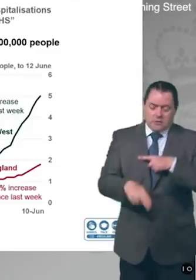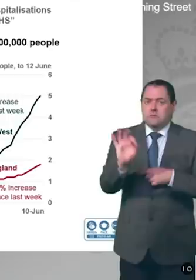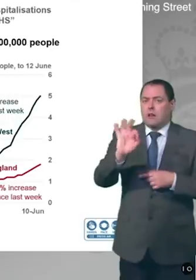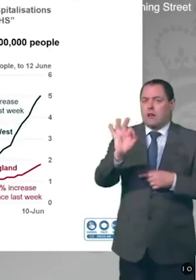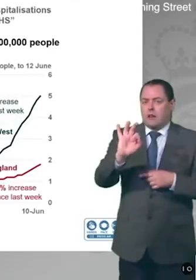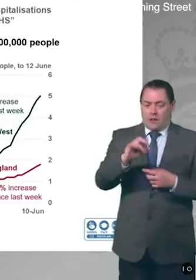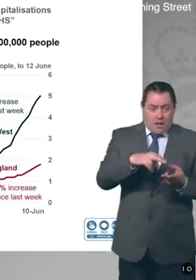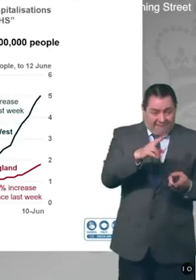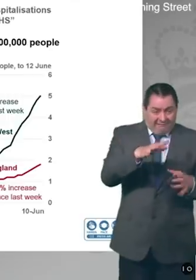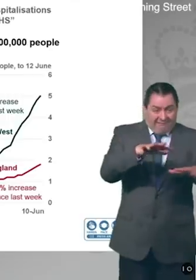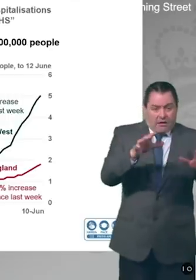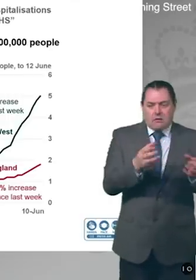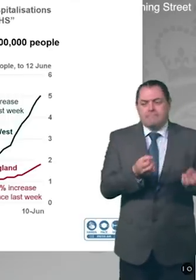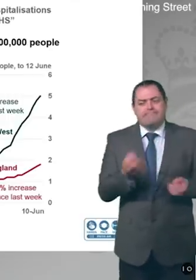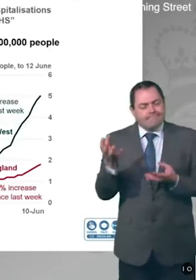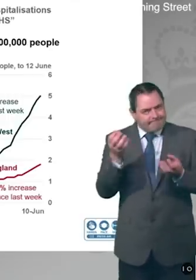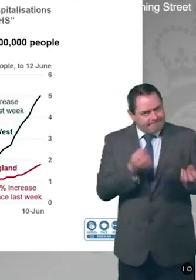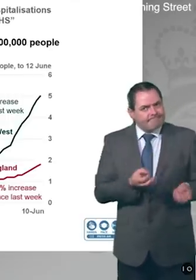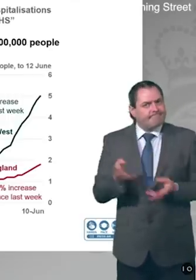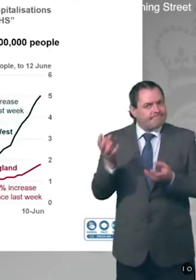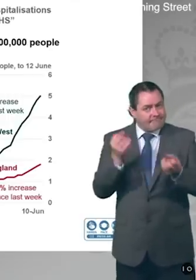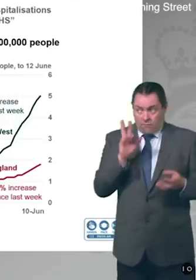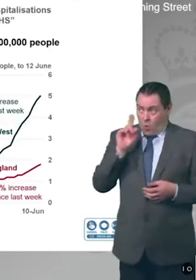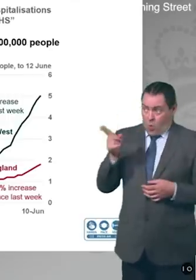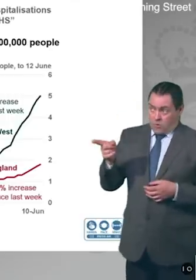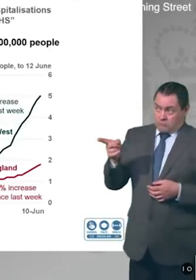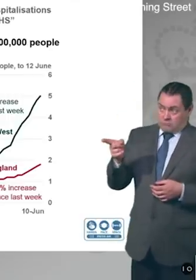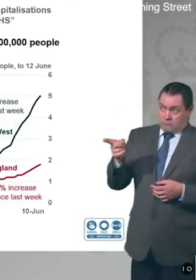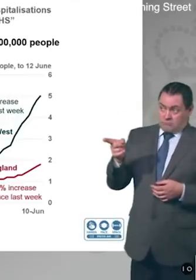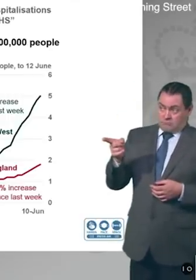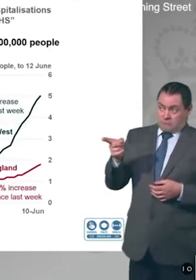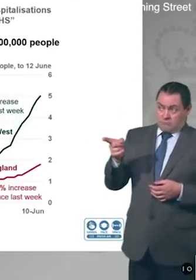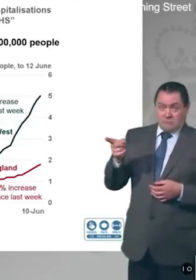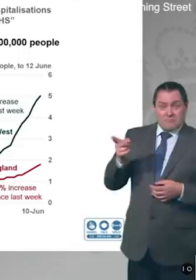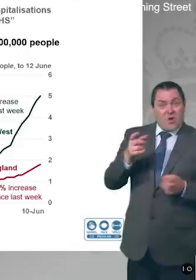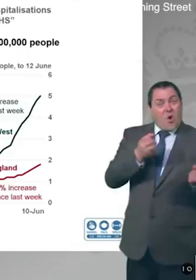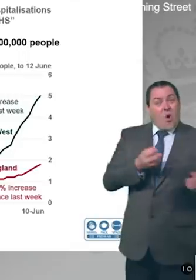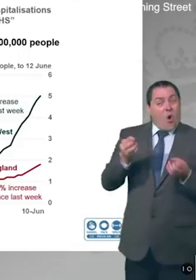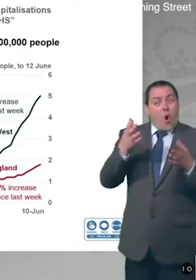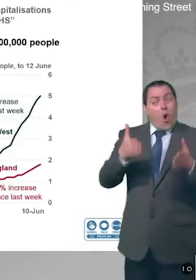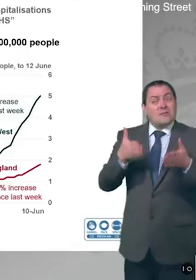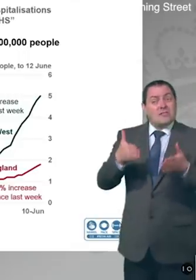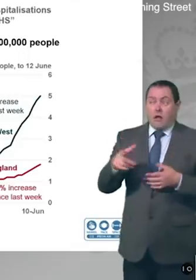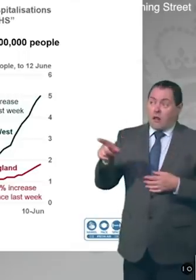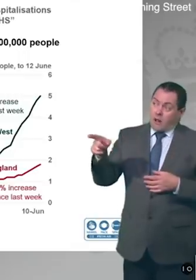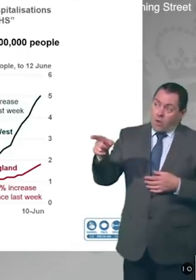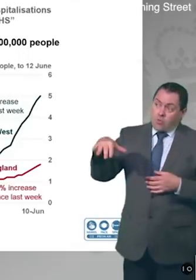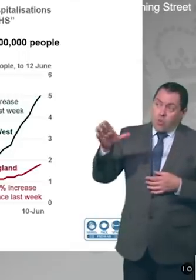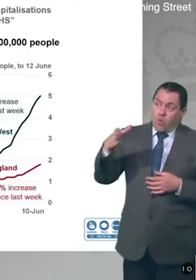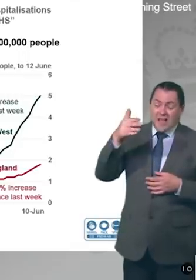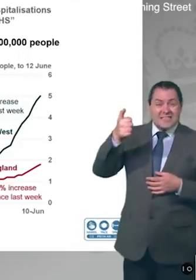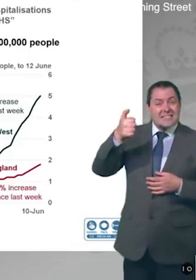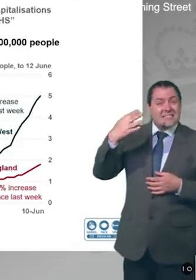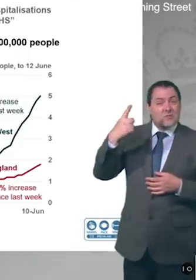of hospitalisations, again, there has been a 61% increase in hospitalisations since last week in the